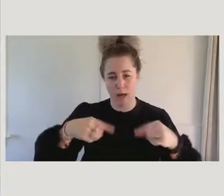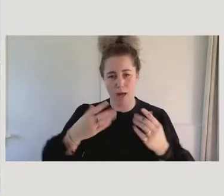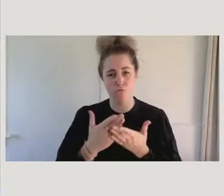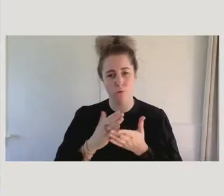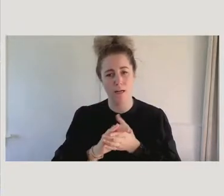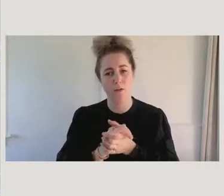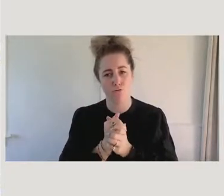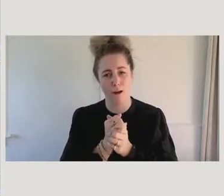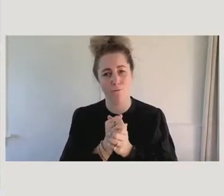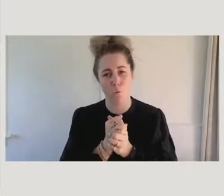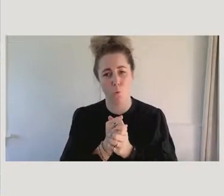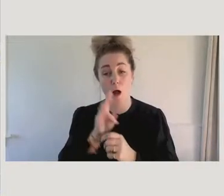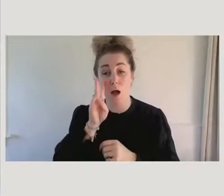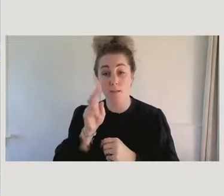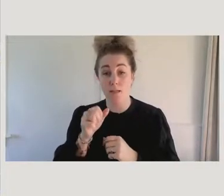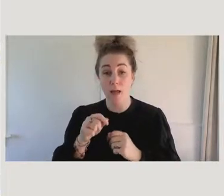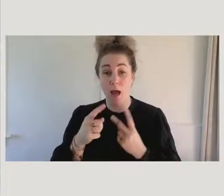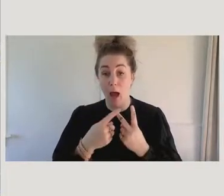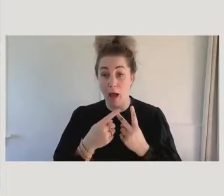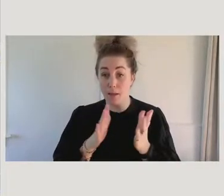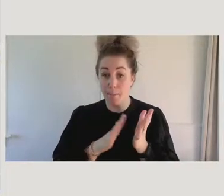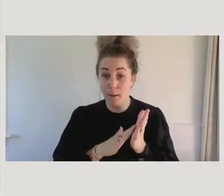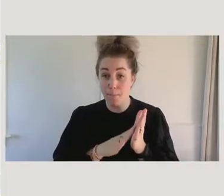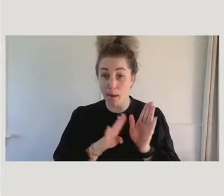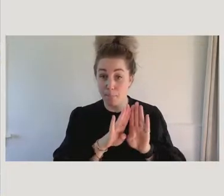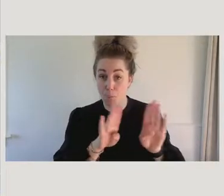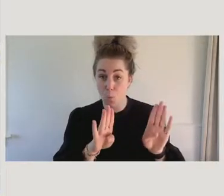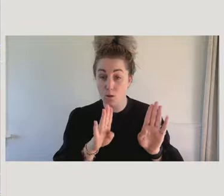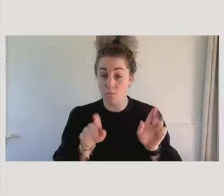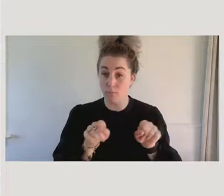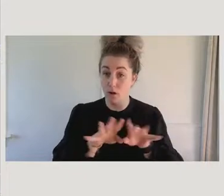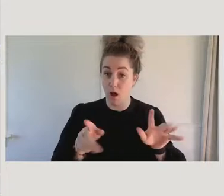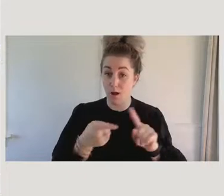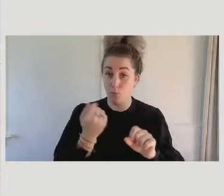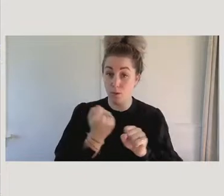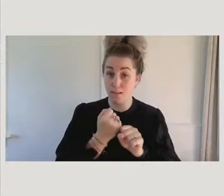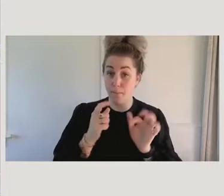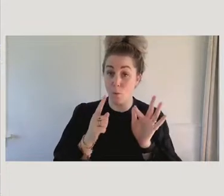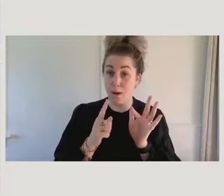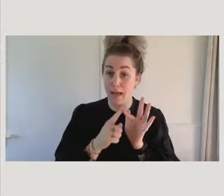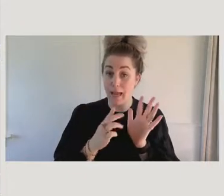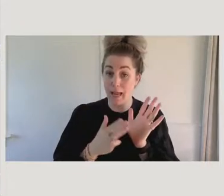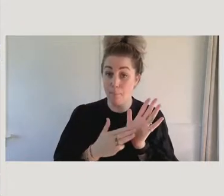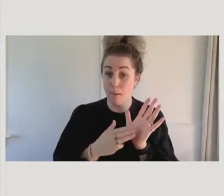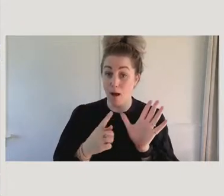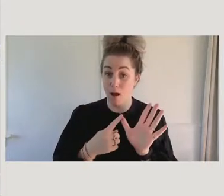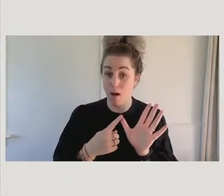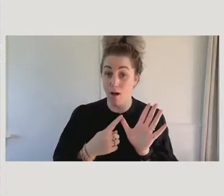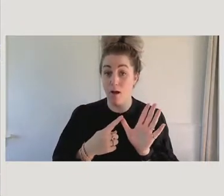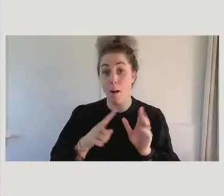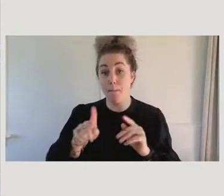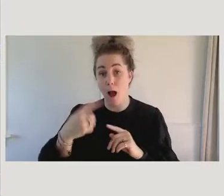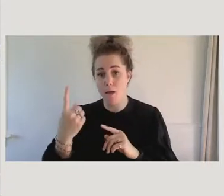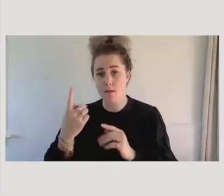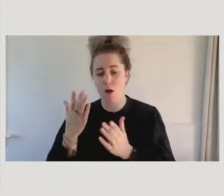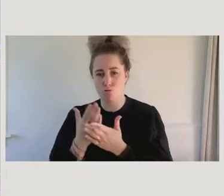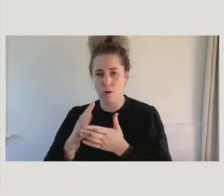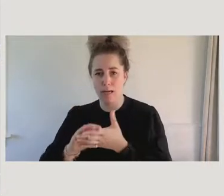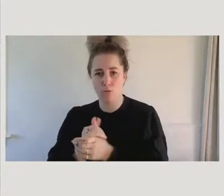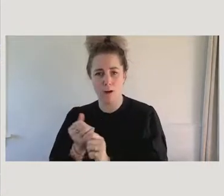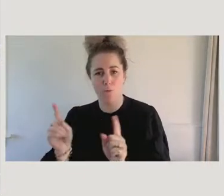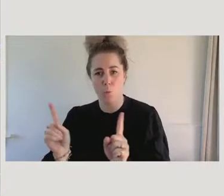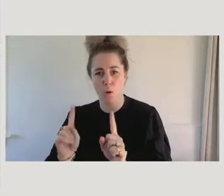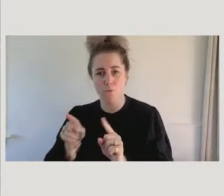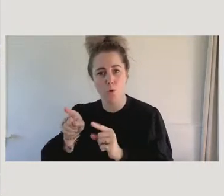see some of my Osborne members here like Emma and there are others but I'm particularly grateful that